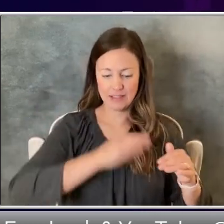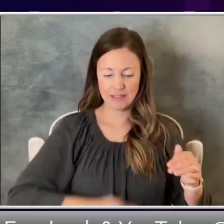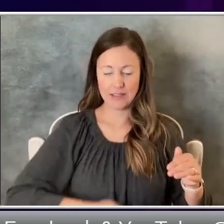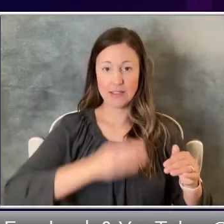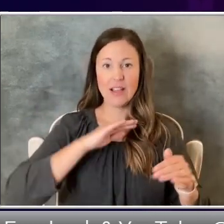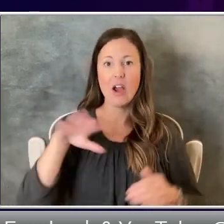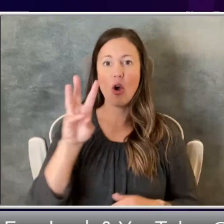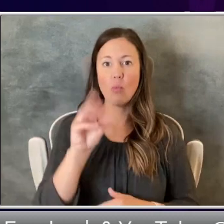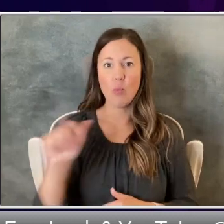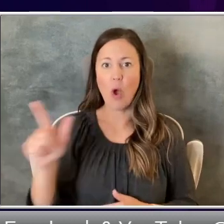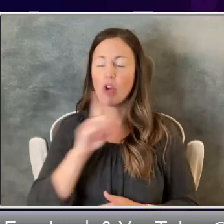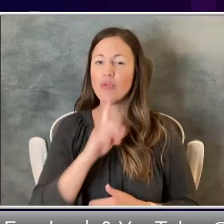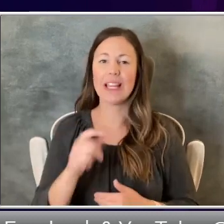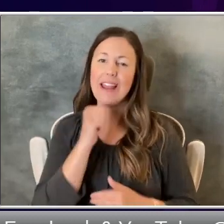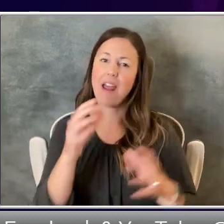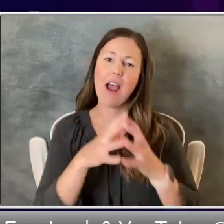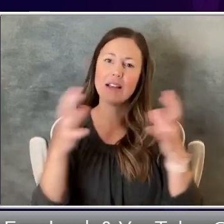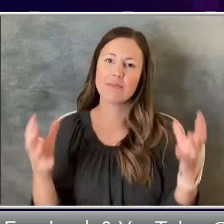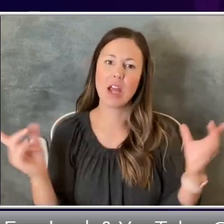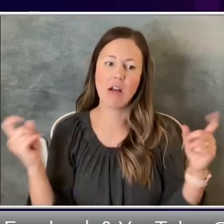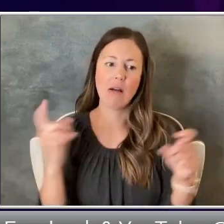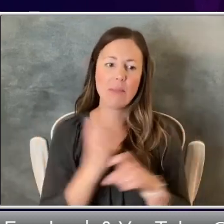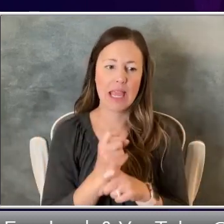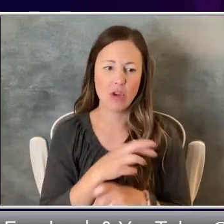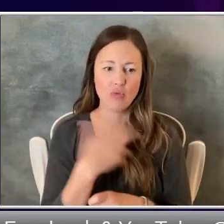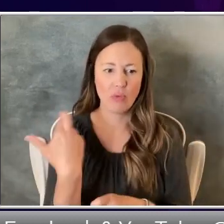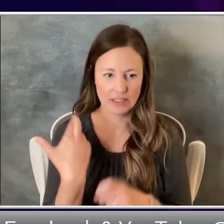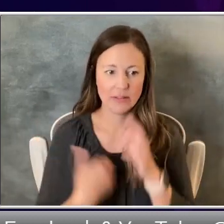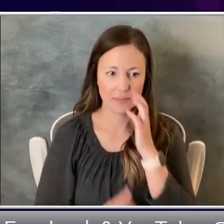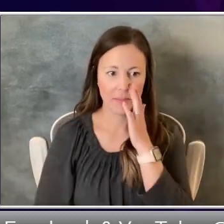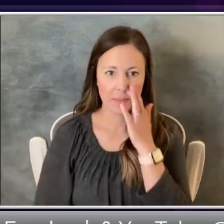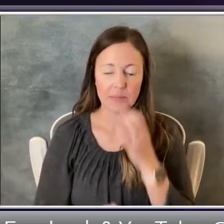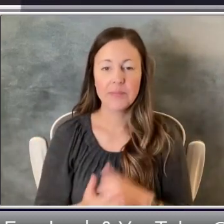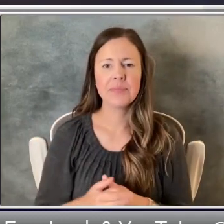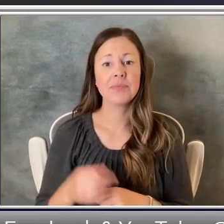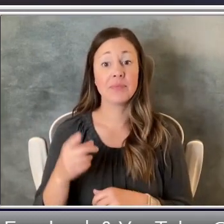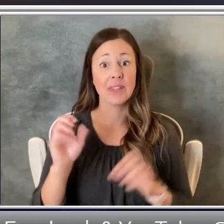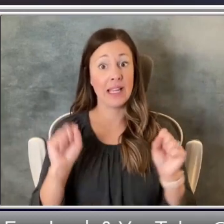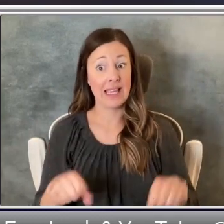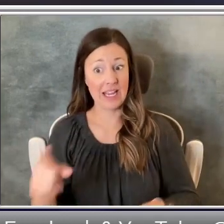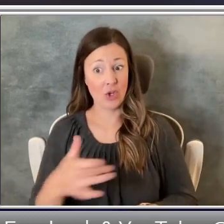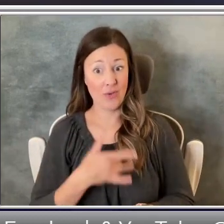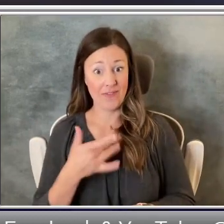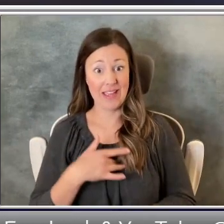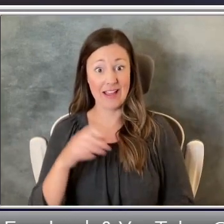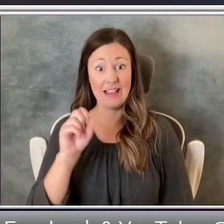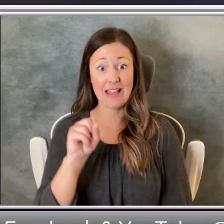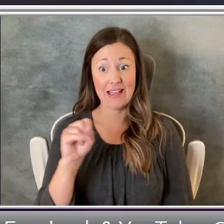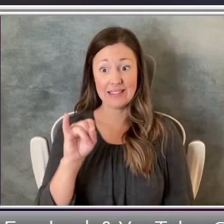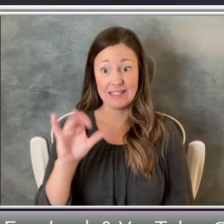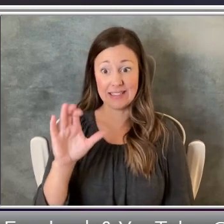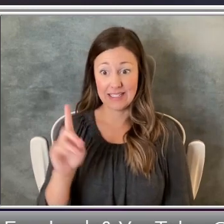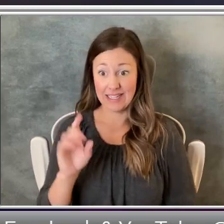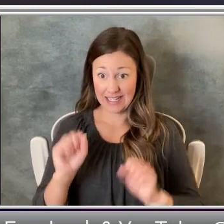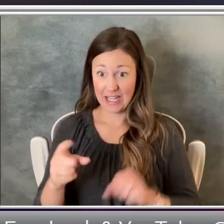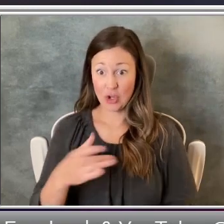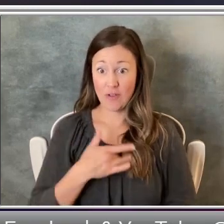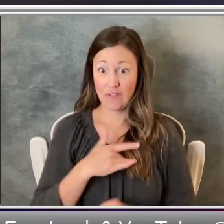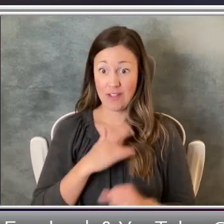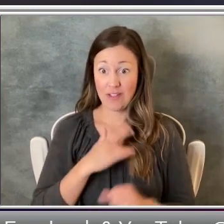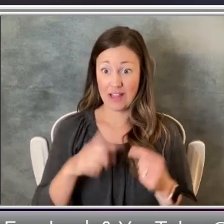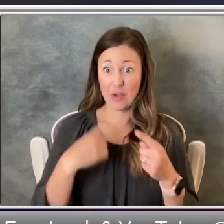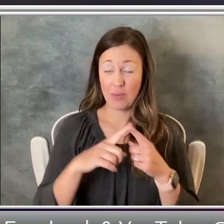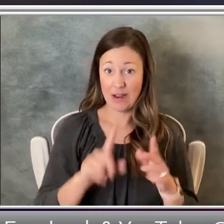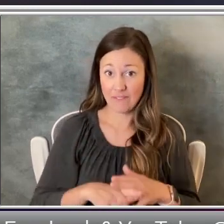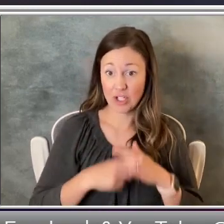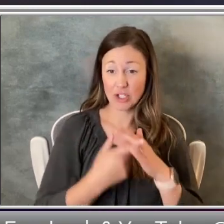risk of complications because of that. So Brittany, can you feel the SICD, can you feel it kicking into